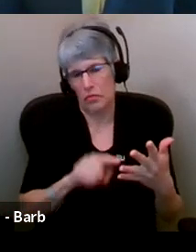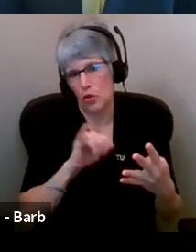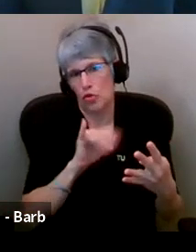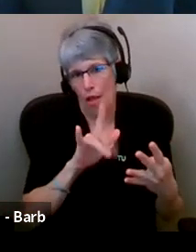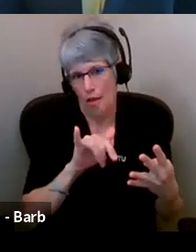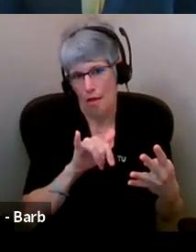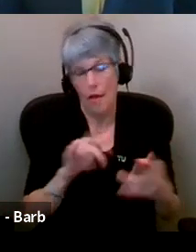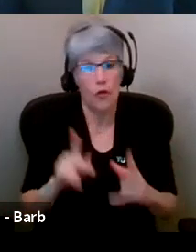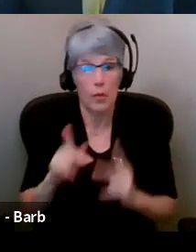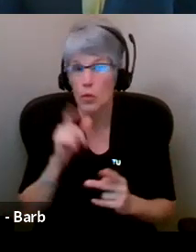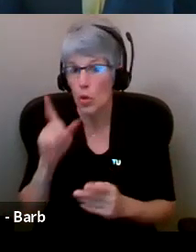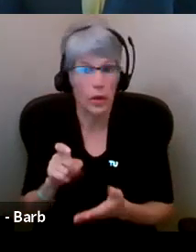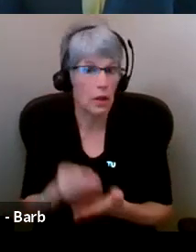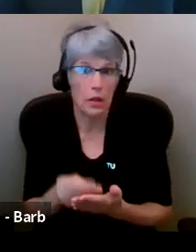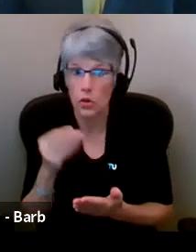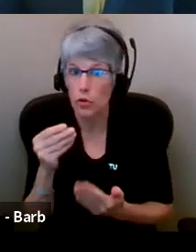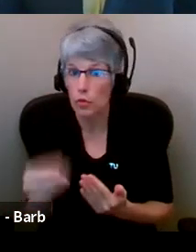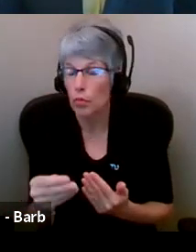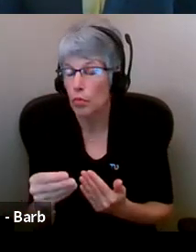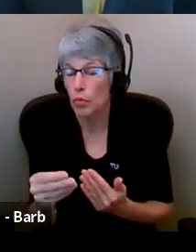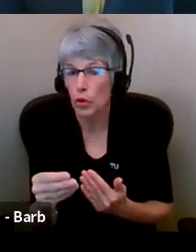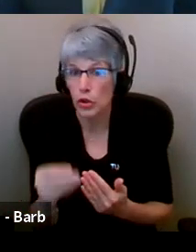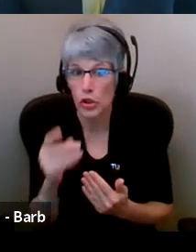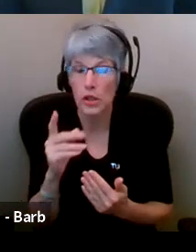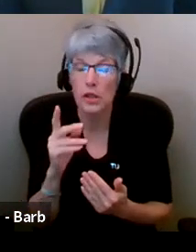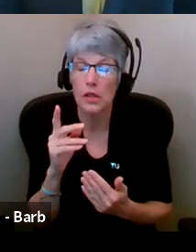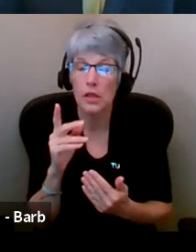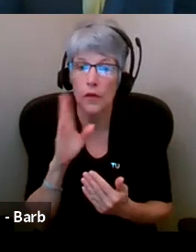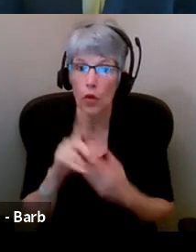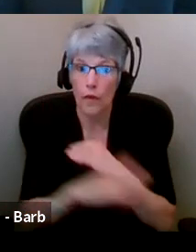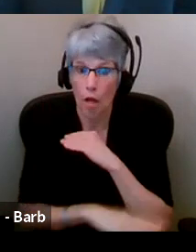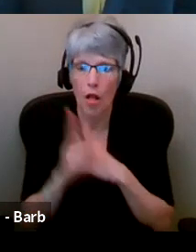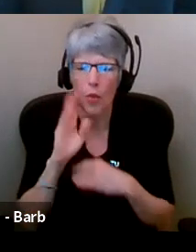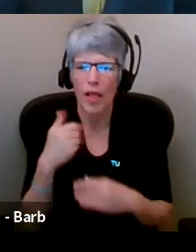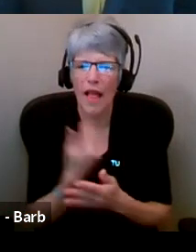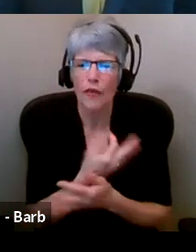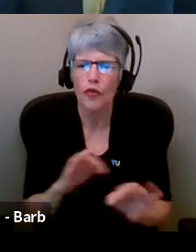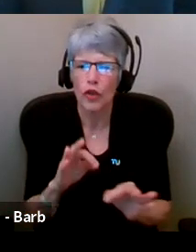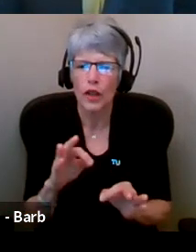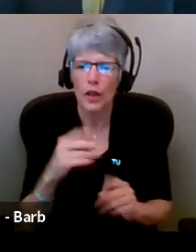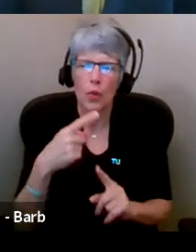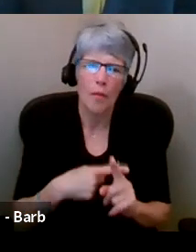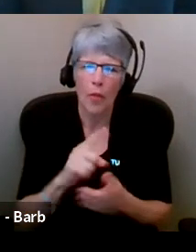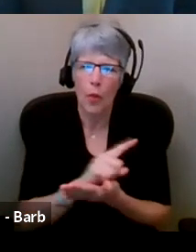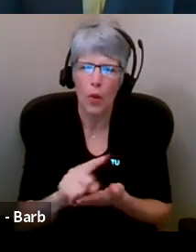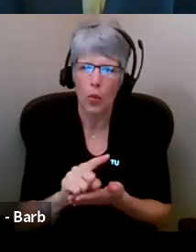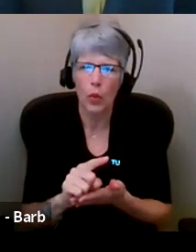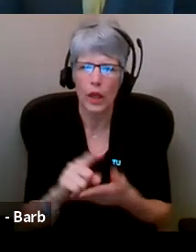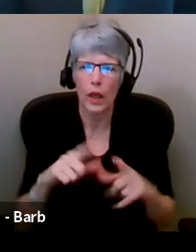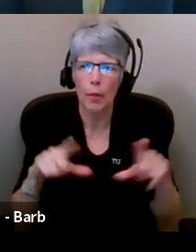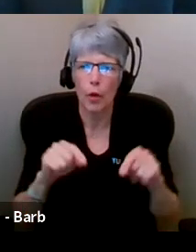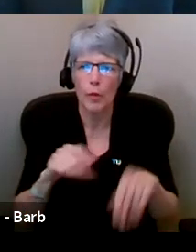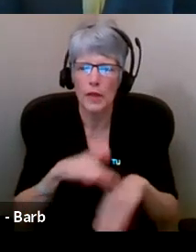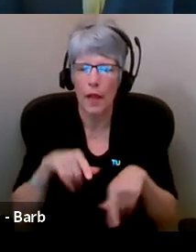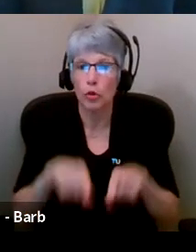the fall, there will be 3 1-month or 1 week combination thereof permits available during the month